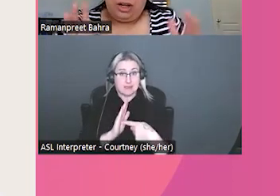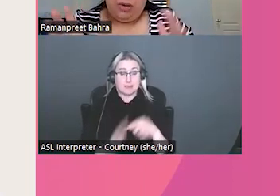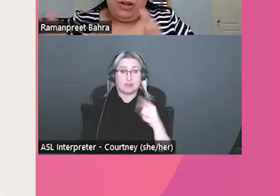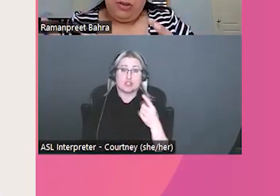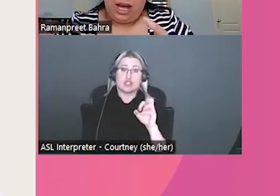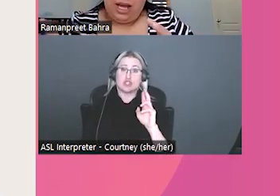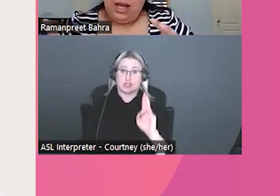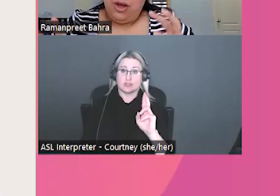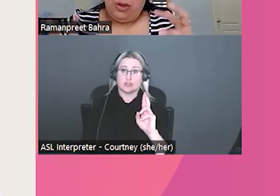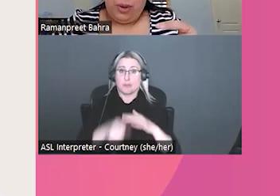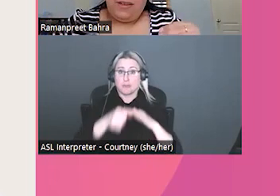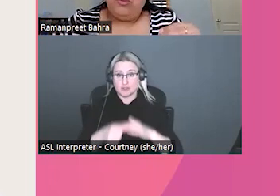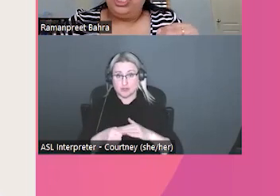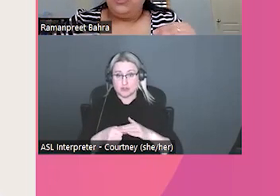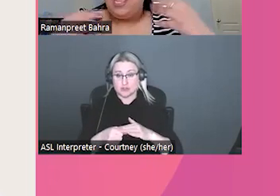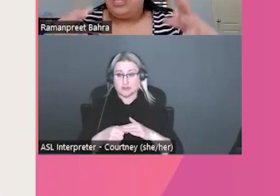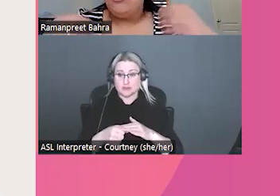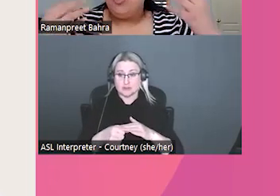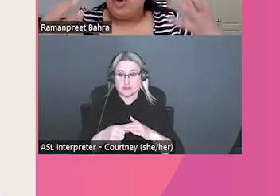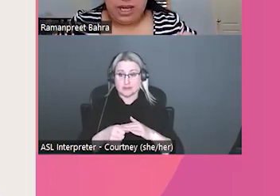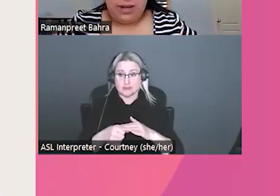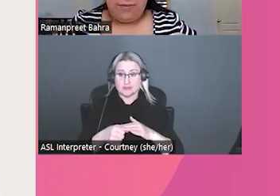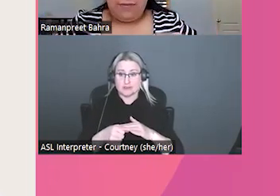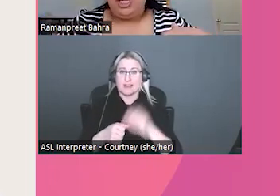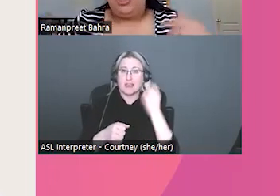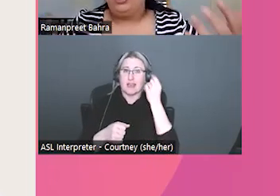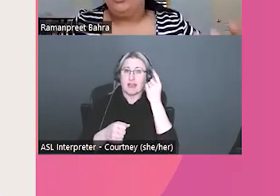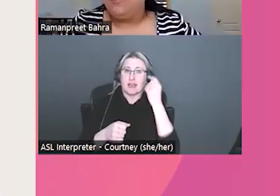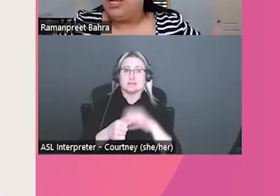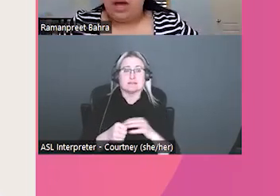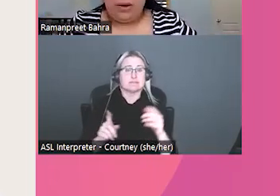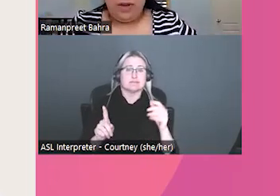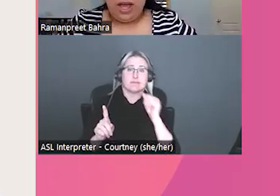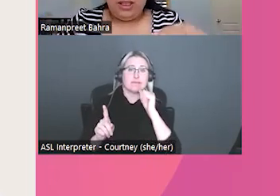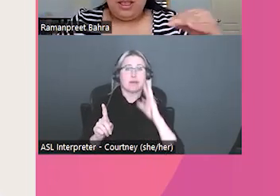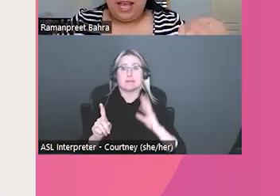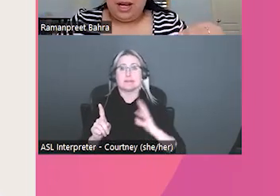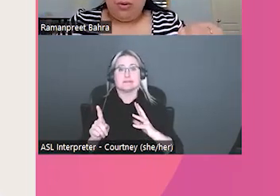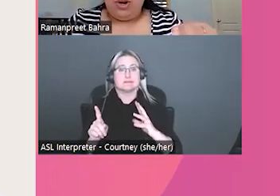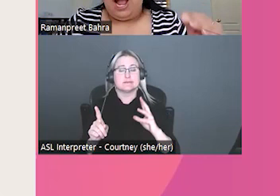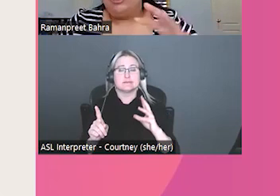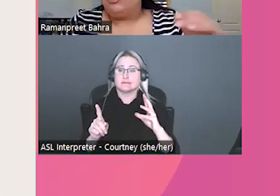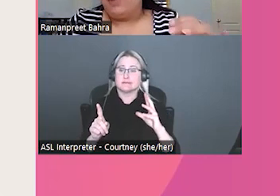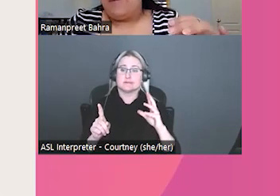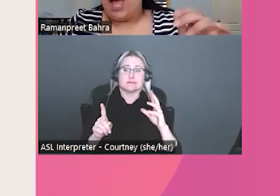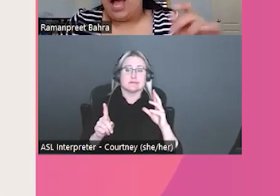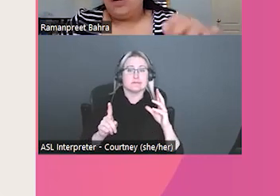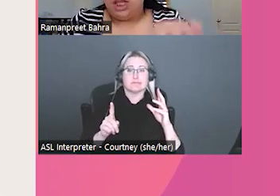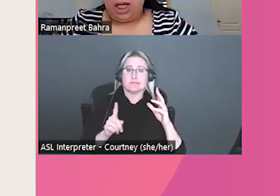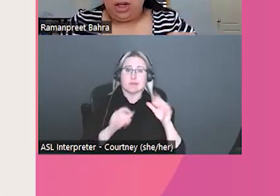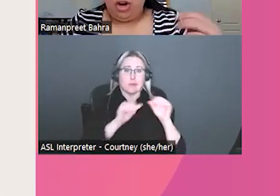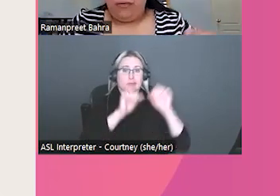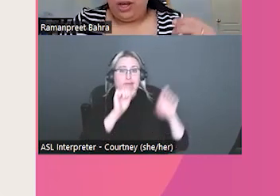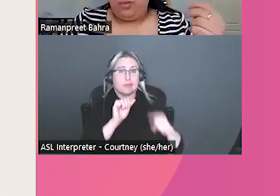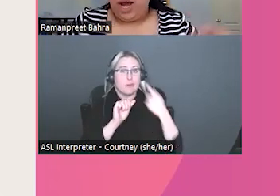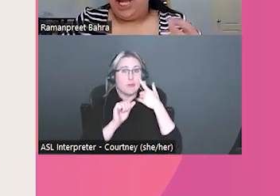kind of go into that, the ways in which this heteronormative feminine archetype of the thin or